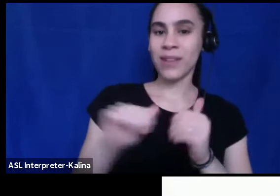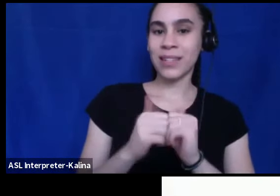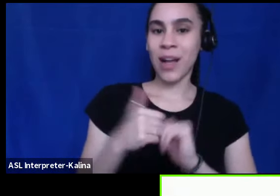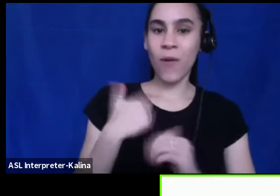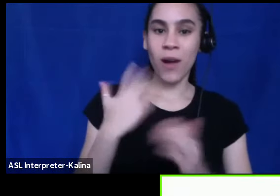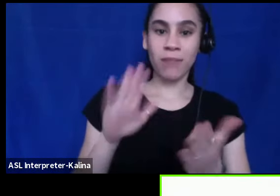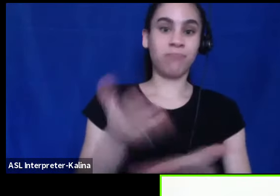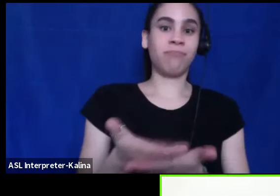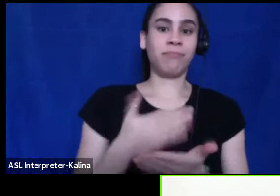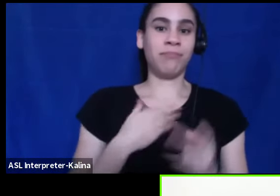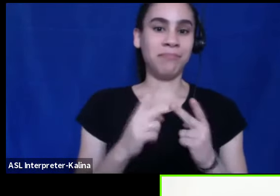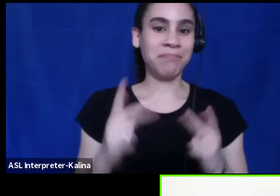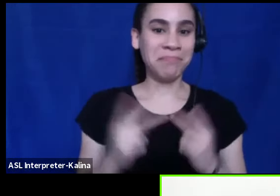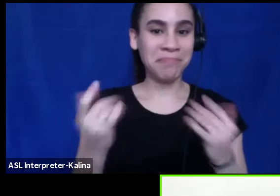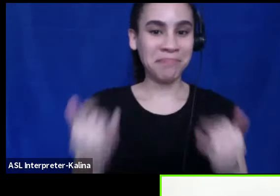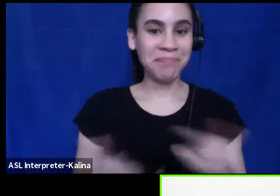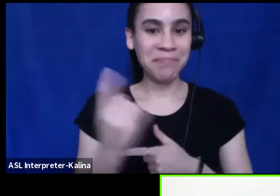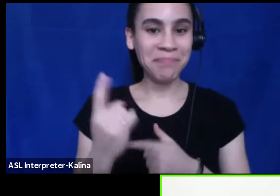Awesome.